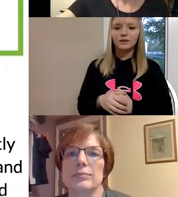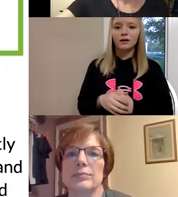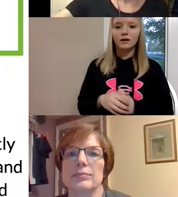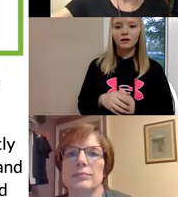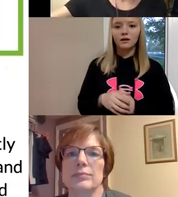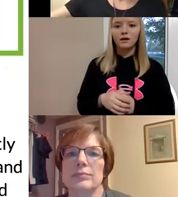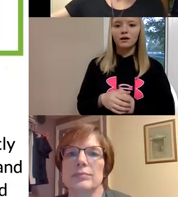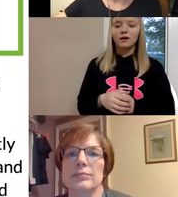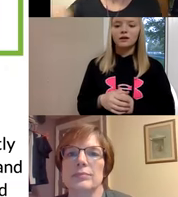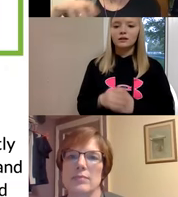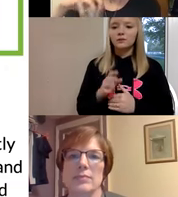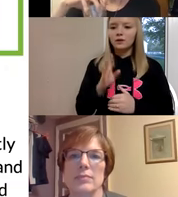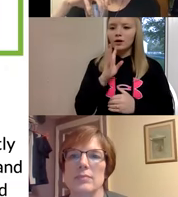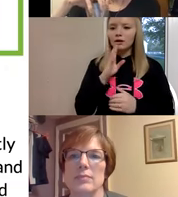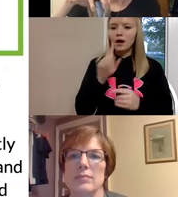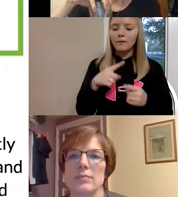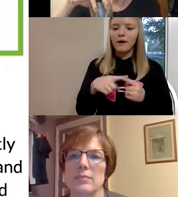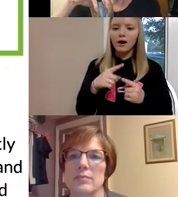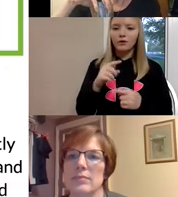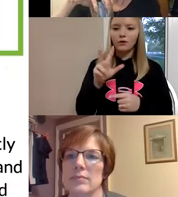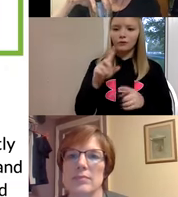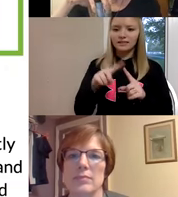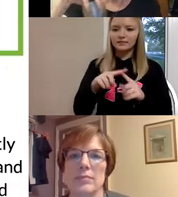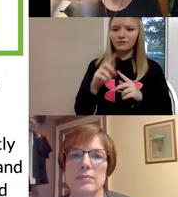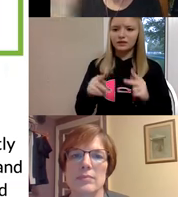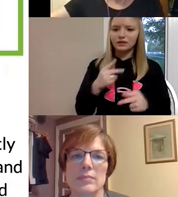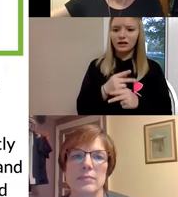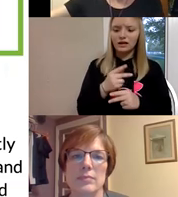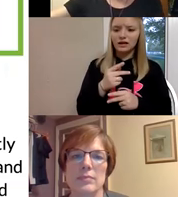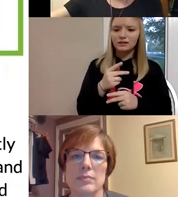our three kinds of